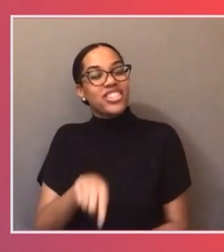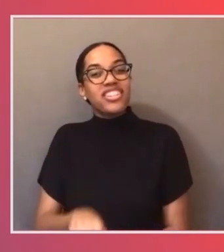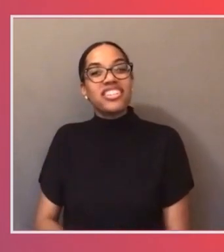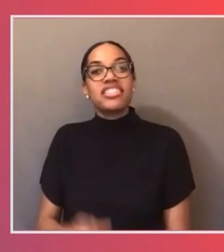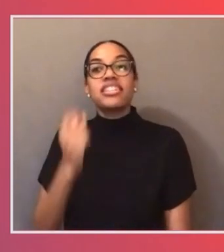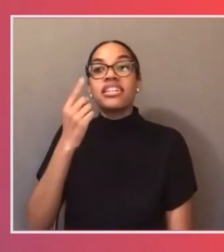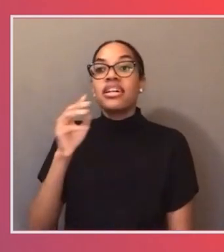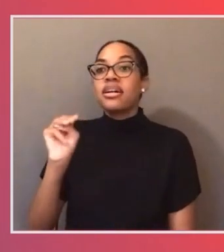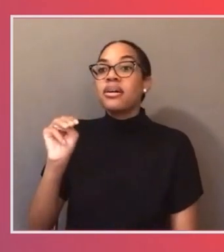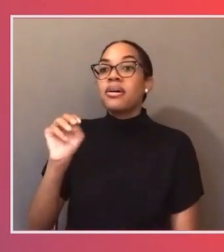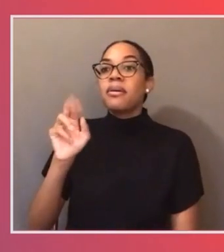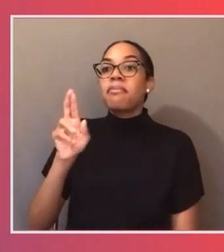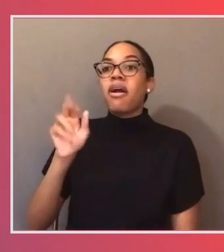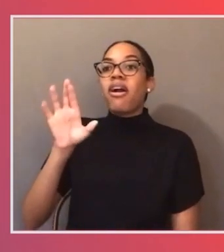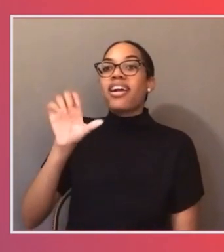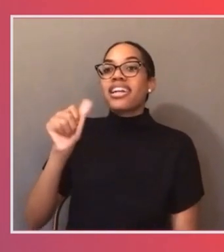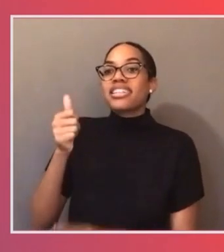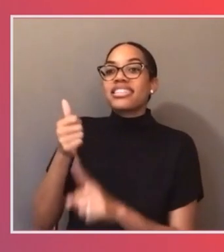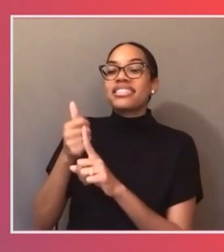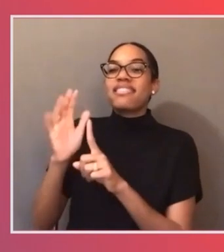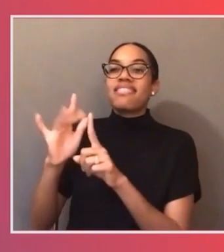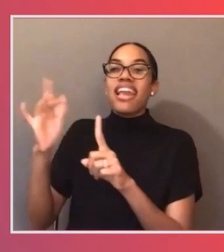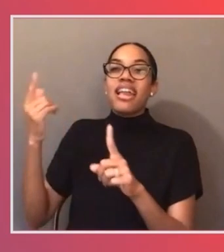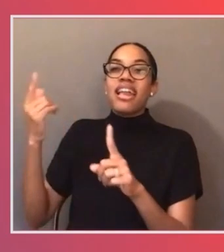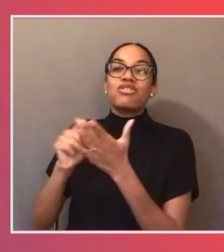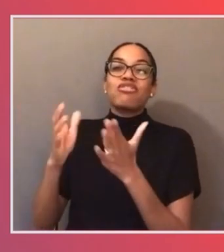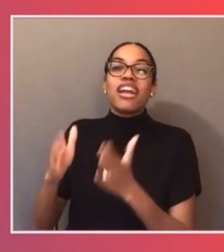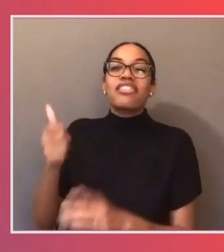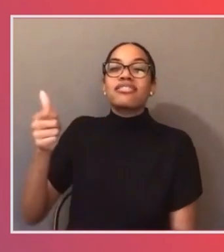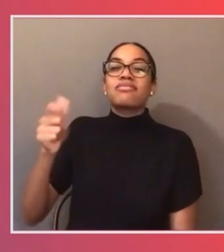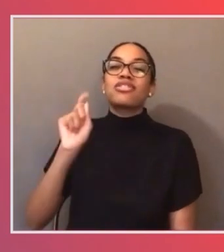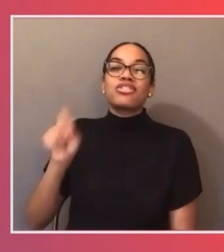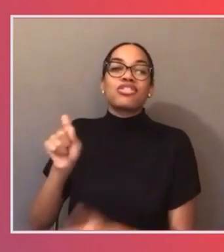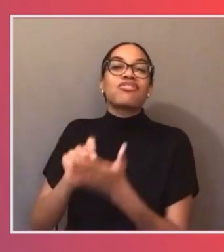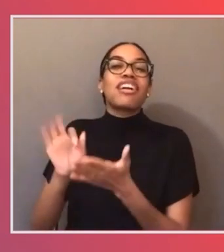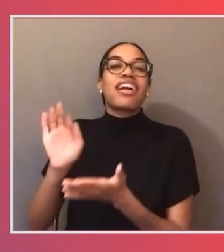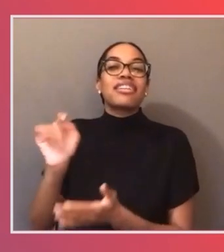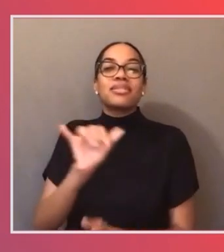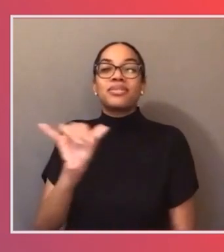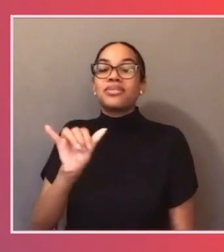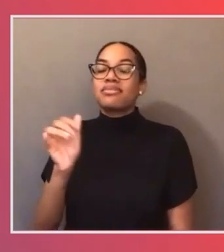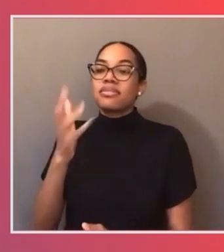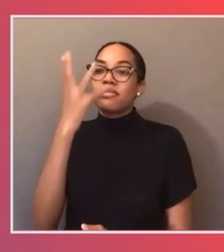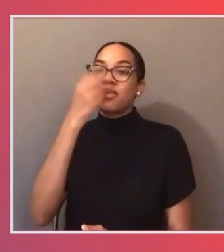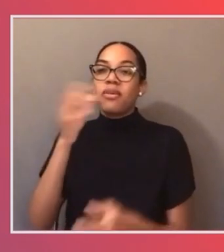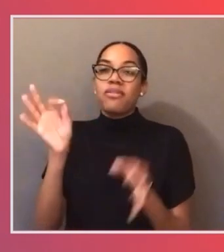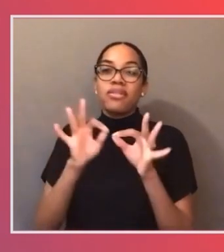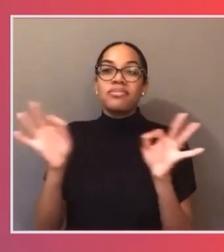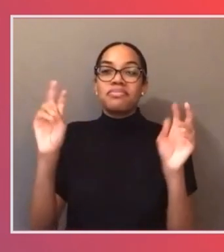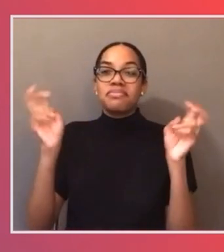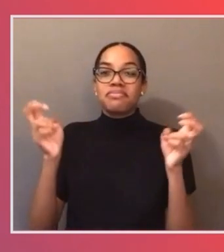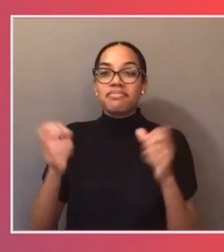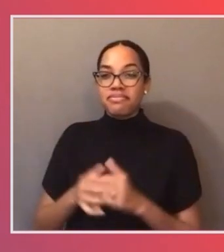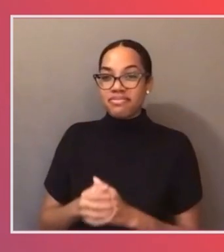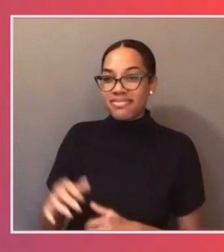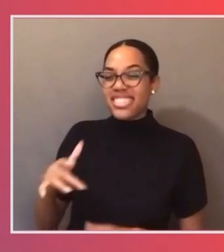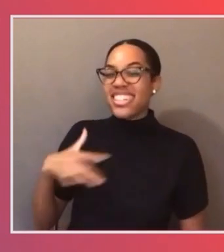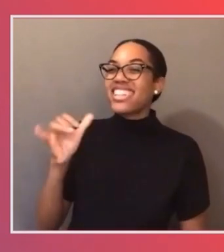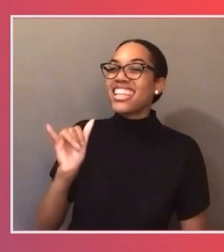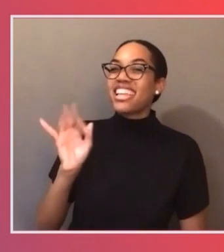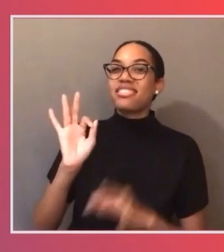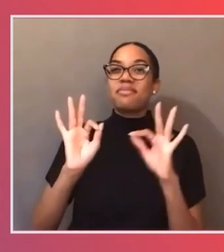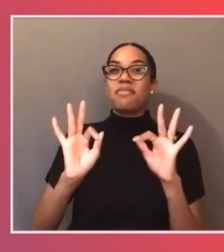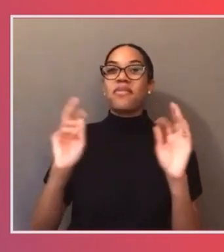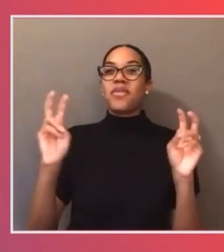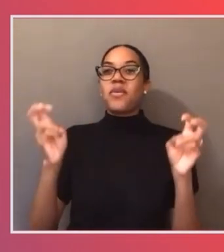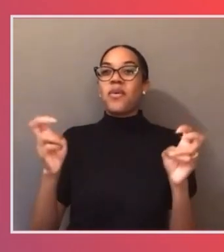said. Beautiful. And I think that is a very fitting quote to end this on. And I just, again, I want to thank all